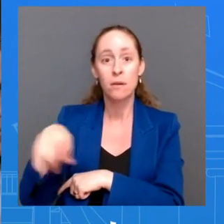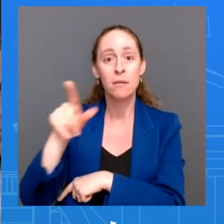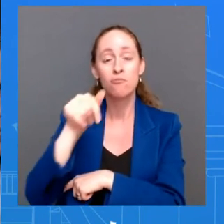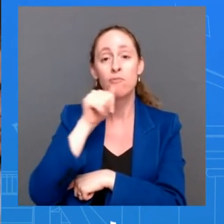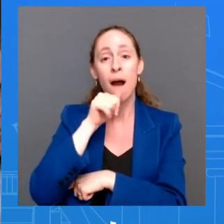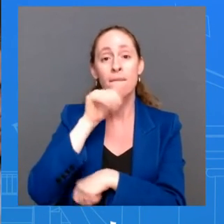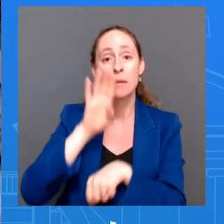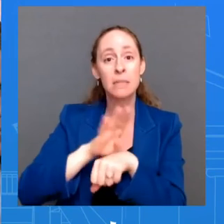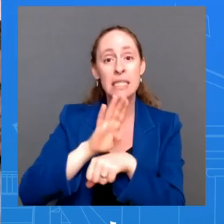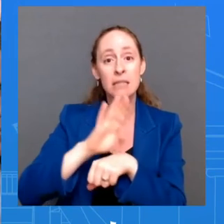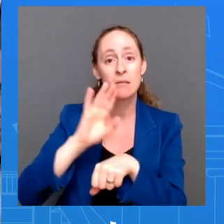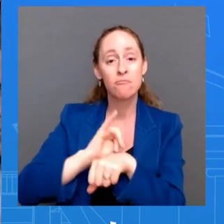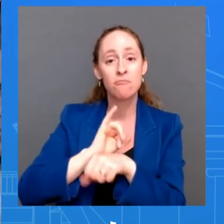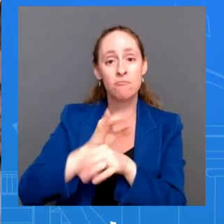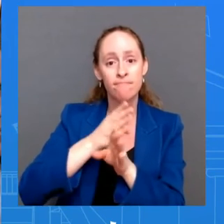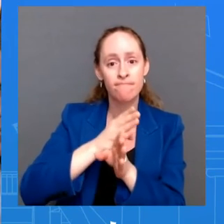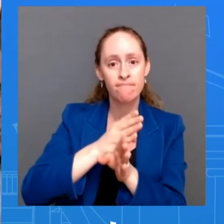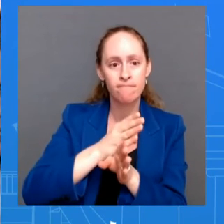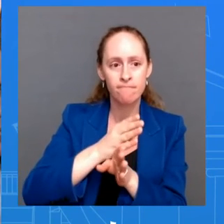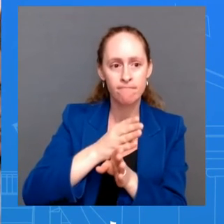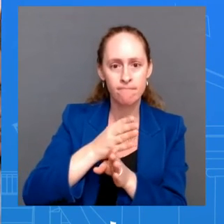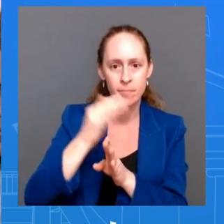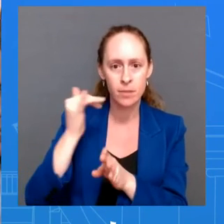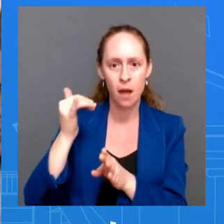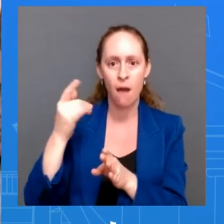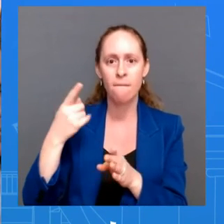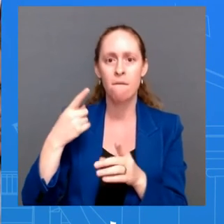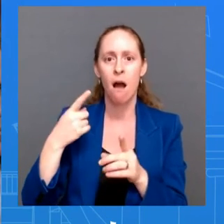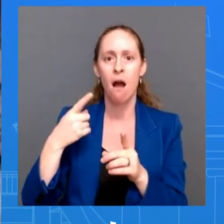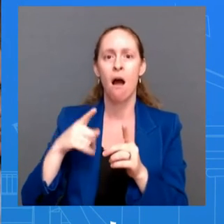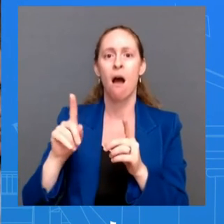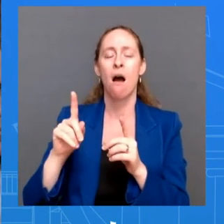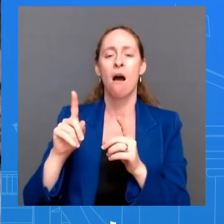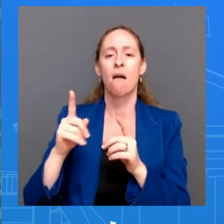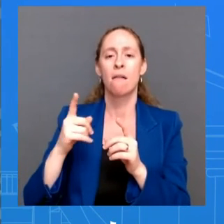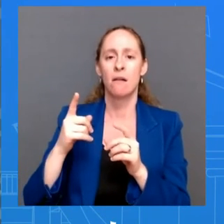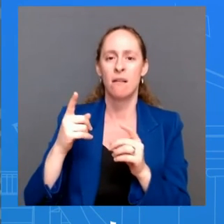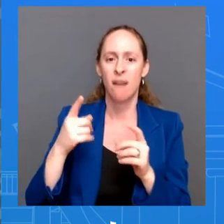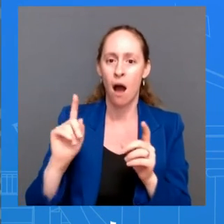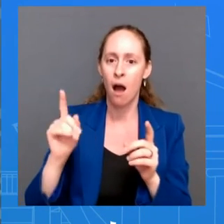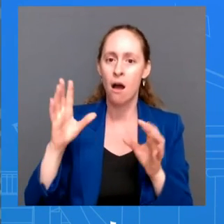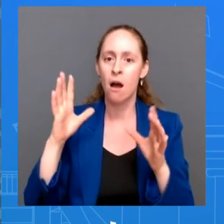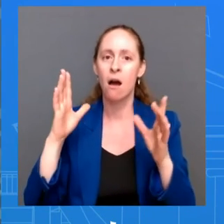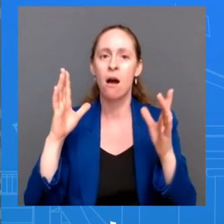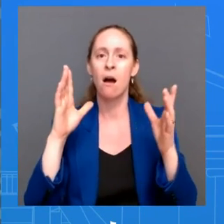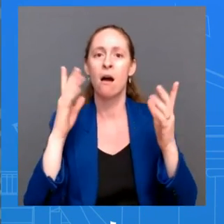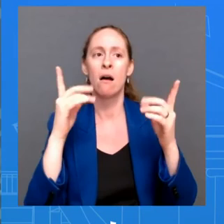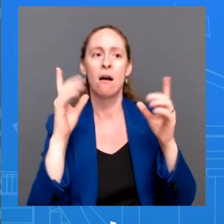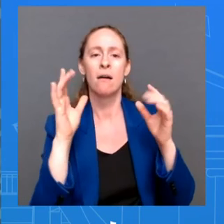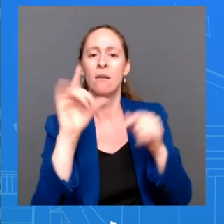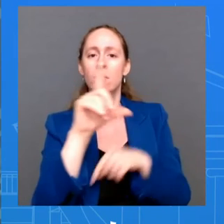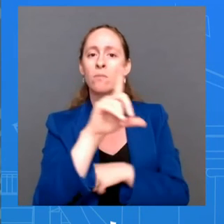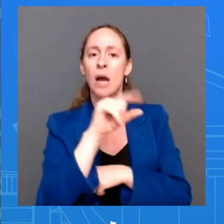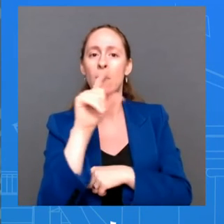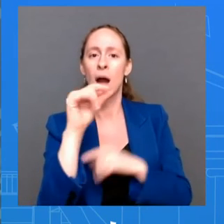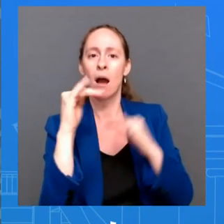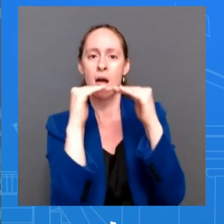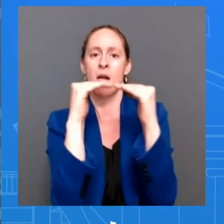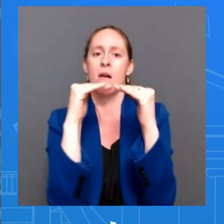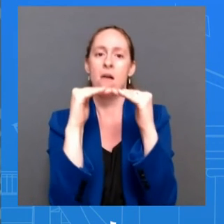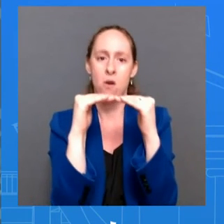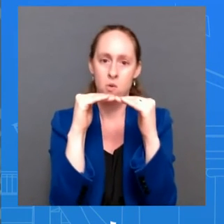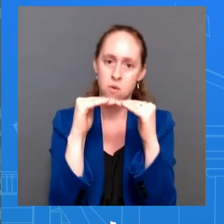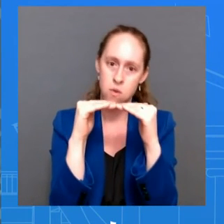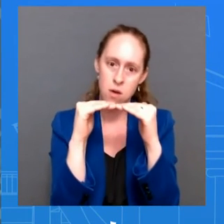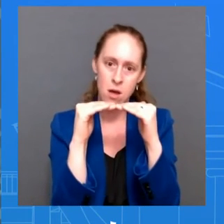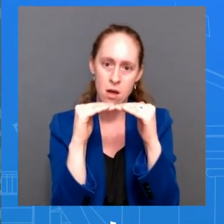140,000 jobs after adding back. What we have been saying is that the president, since the last 18 months, we have